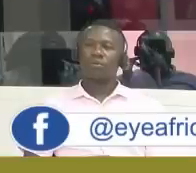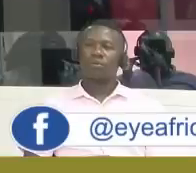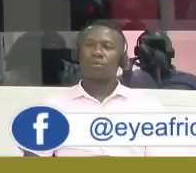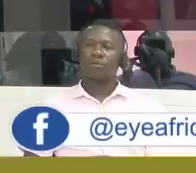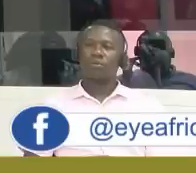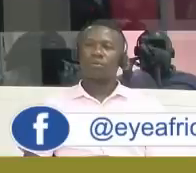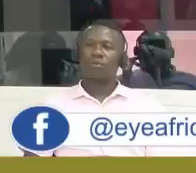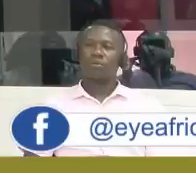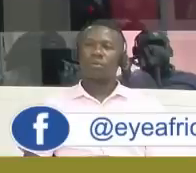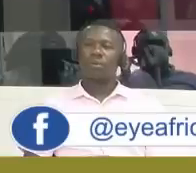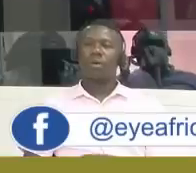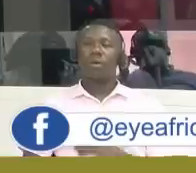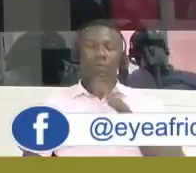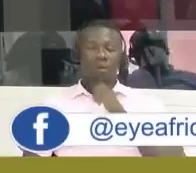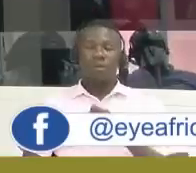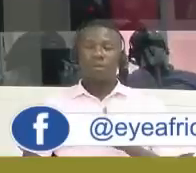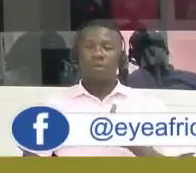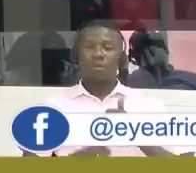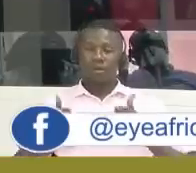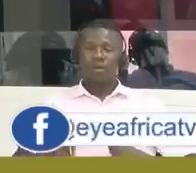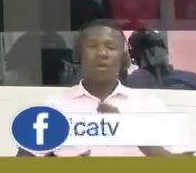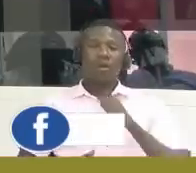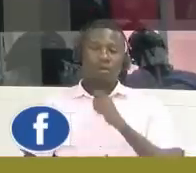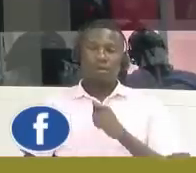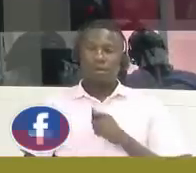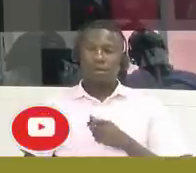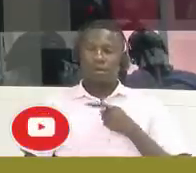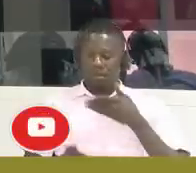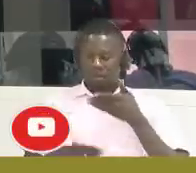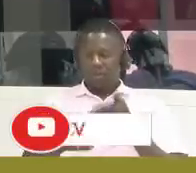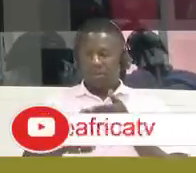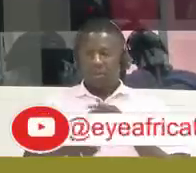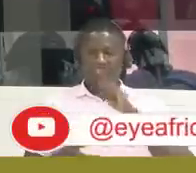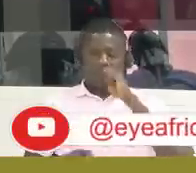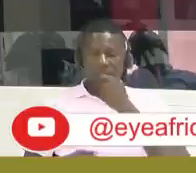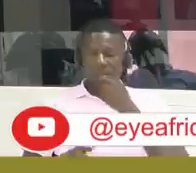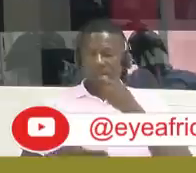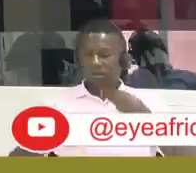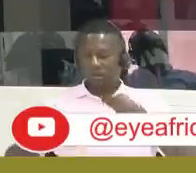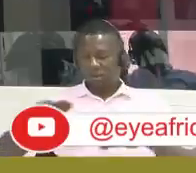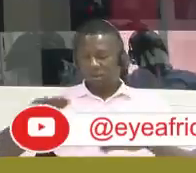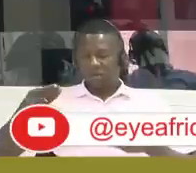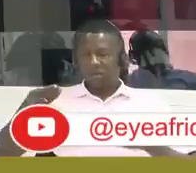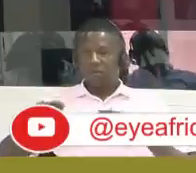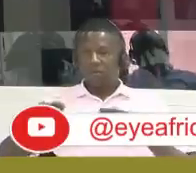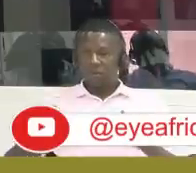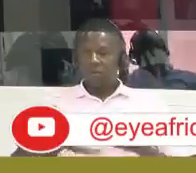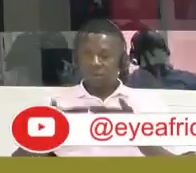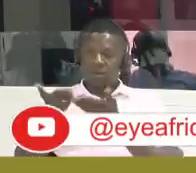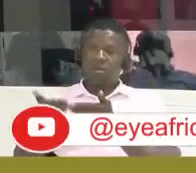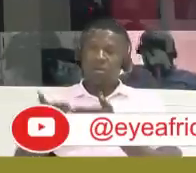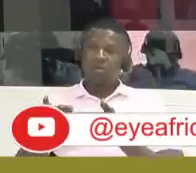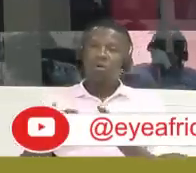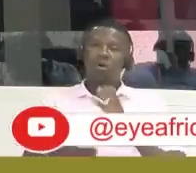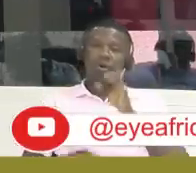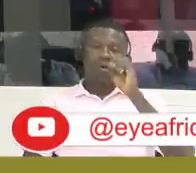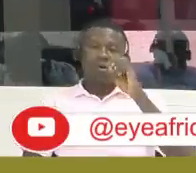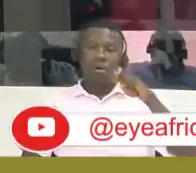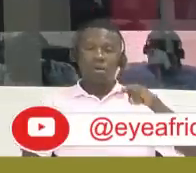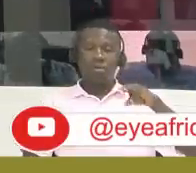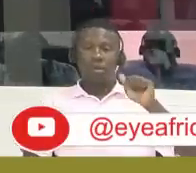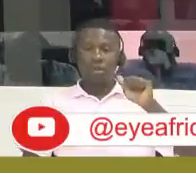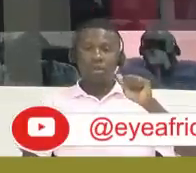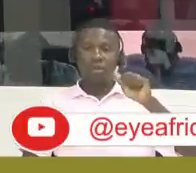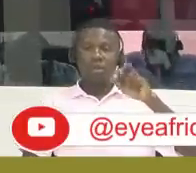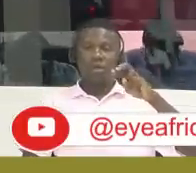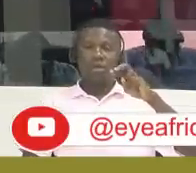Mr. Chairman, this is a death certificate with respect to Omar Barrow.